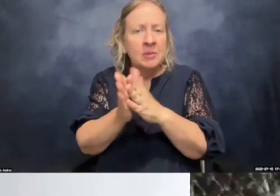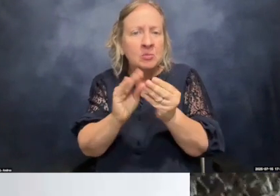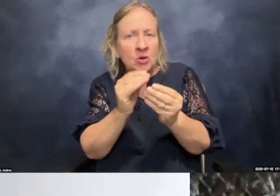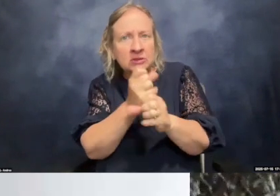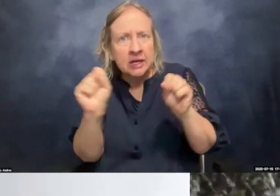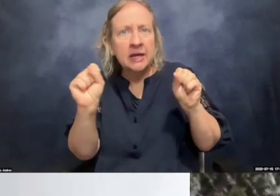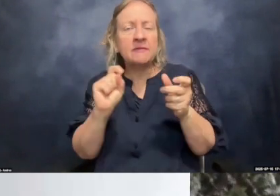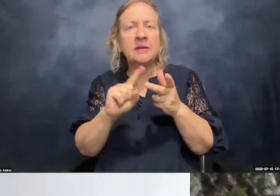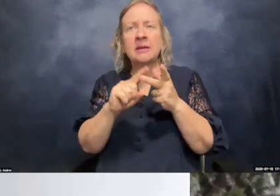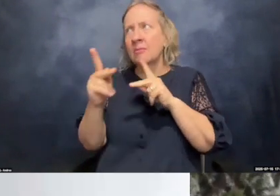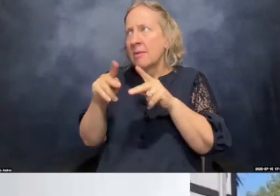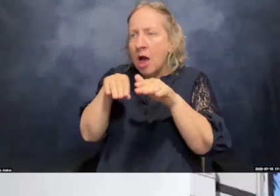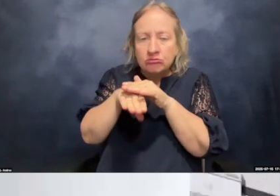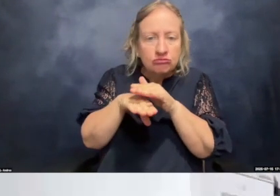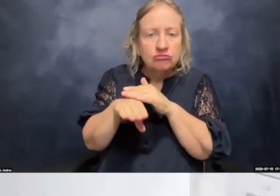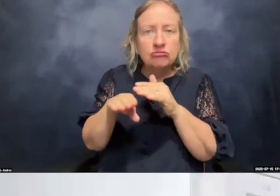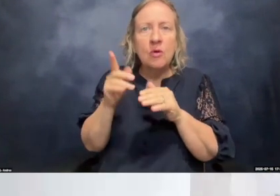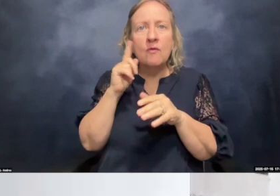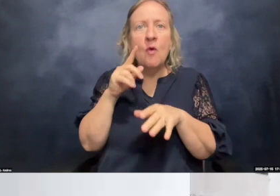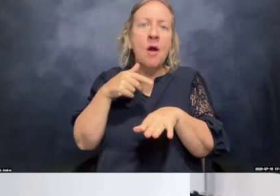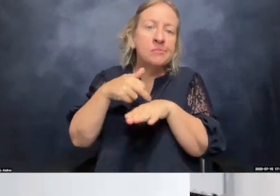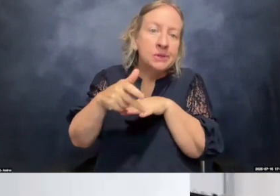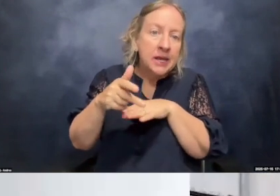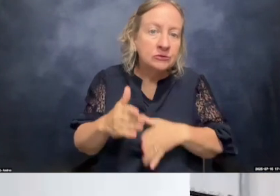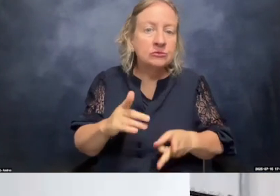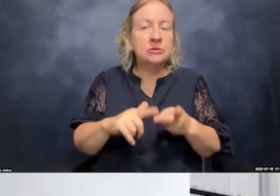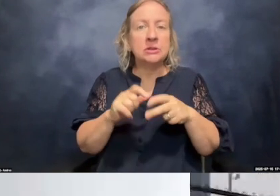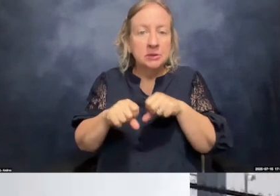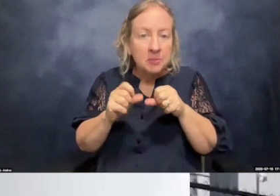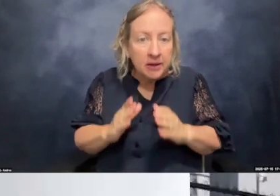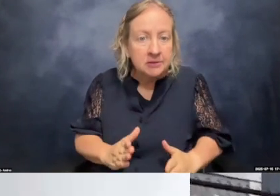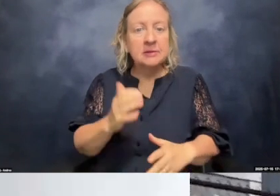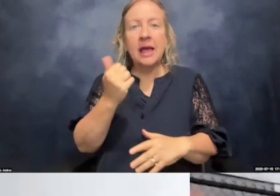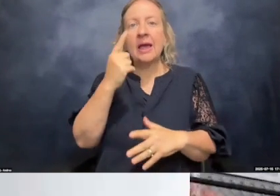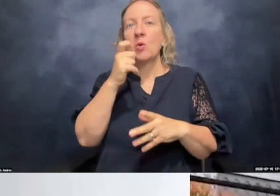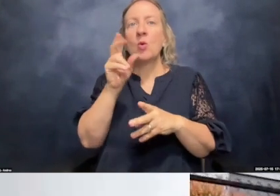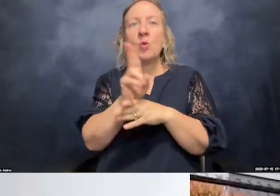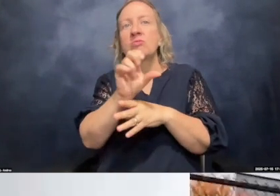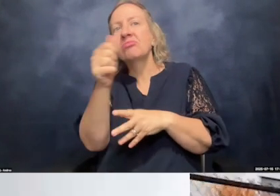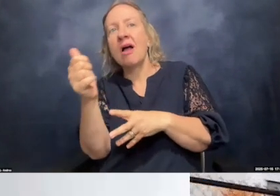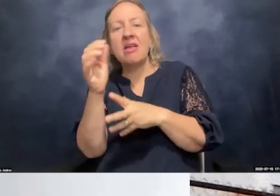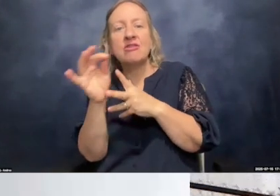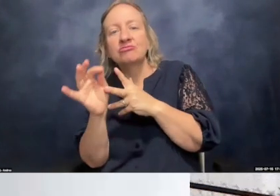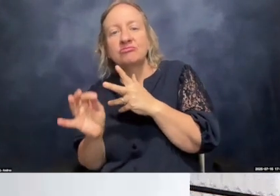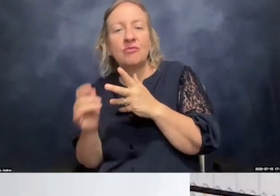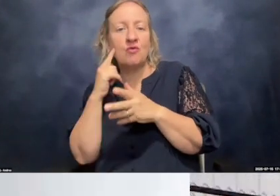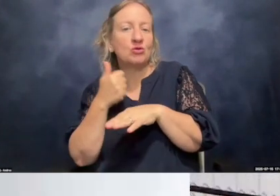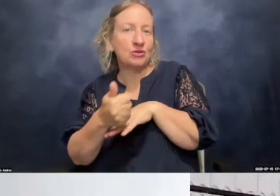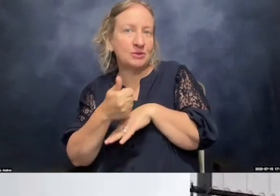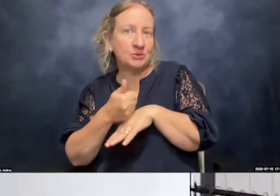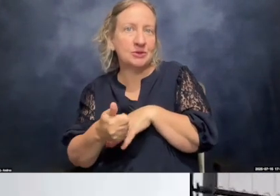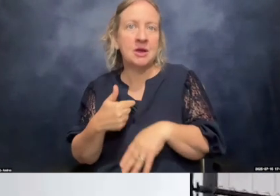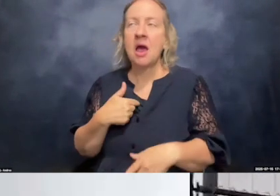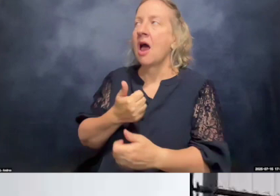just accessibility for pedestrians, bicyclists, and people who are choosing to use alternative forms of transportation. I love to use